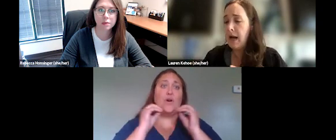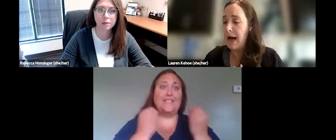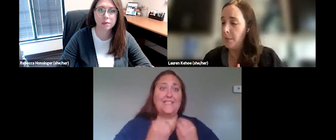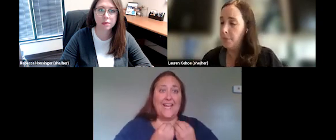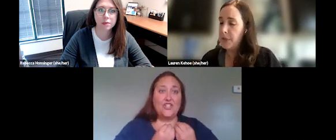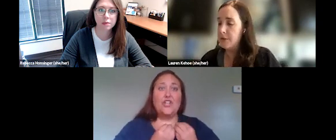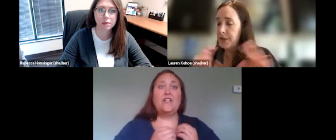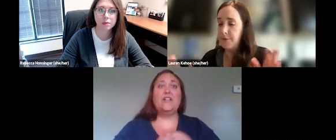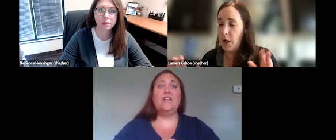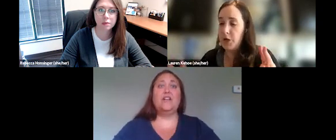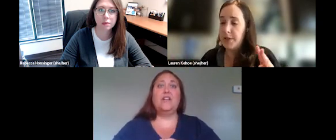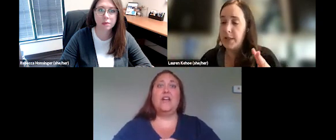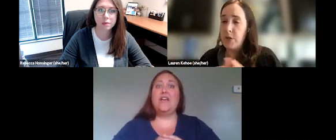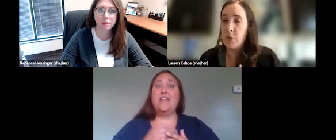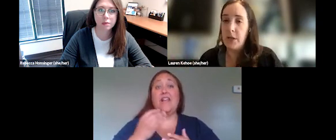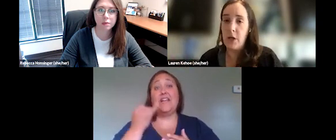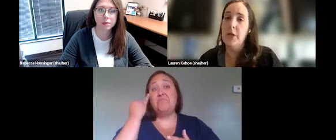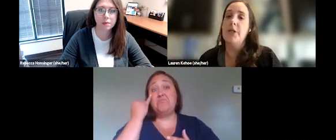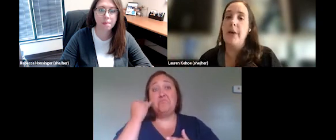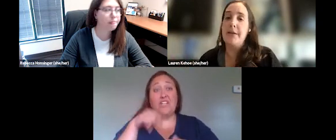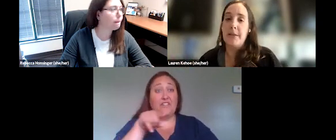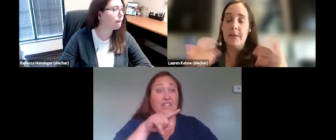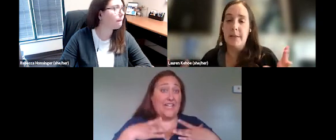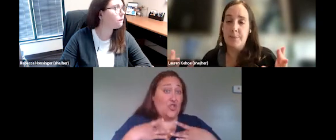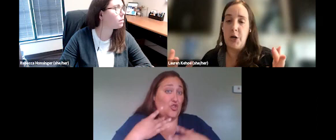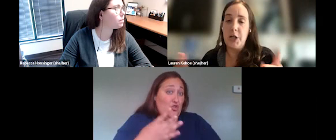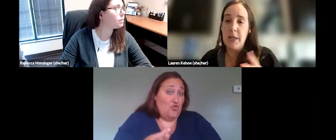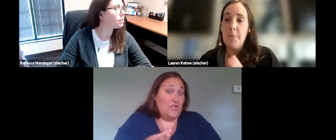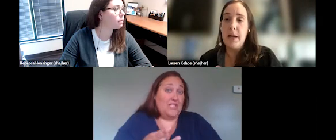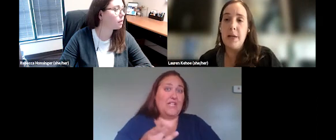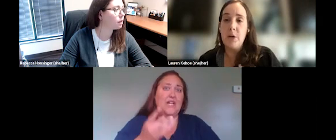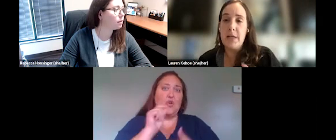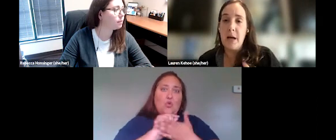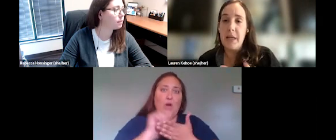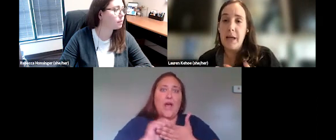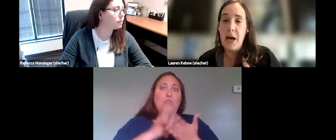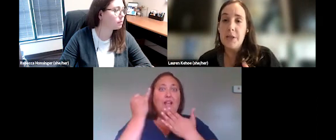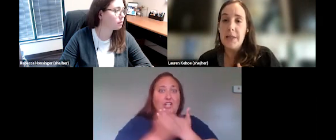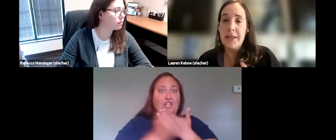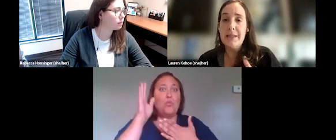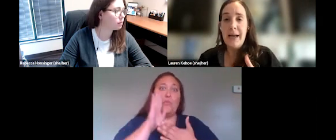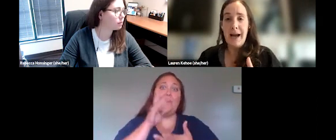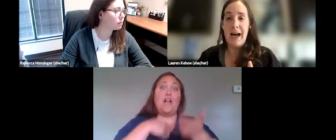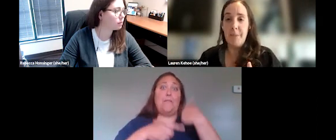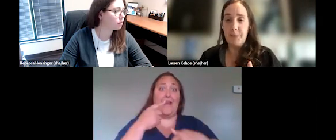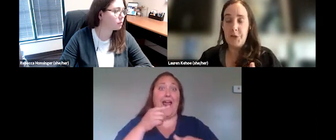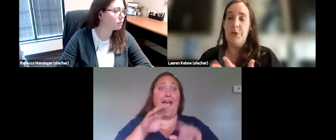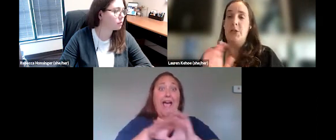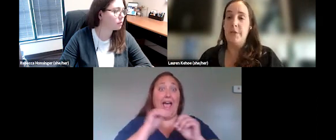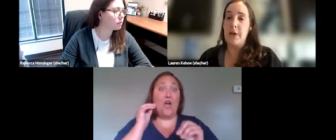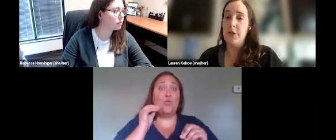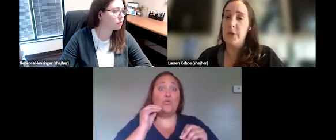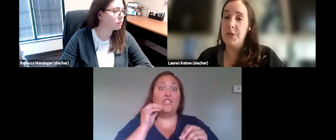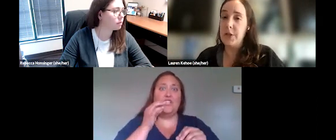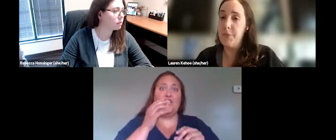then just if you are interested, we were encouraged to write this project up, and it will be coming out in a